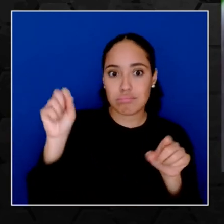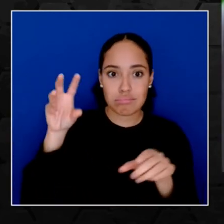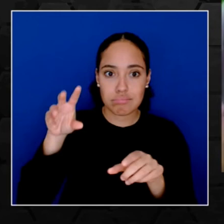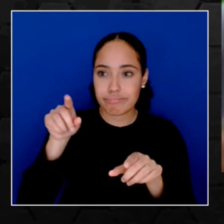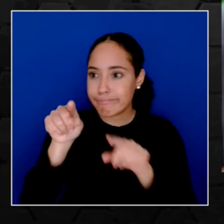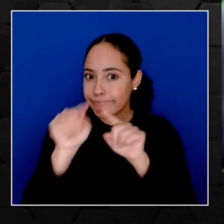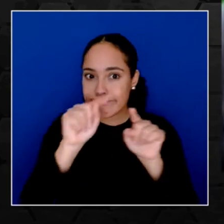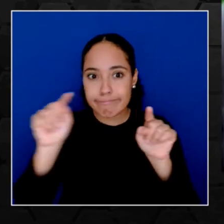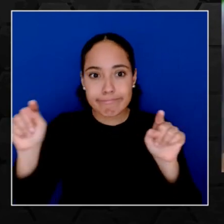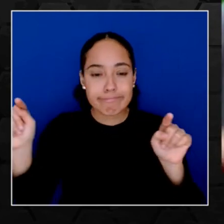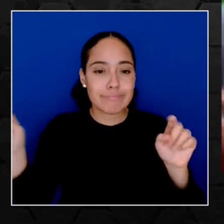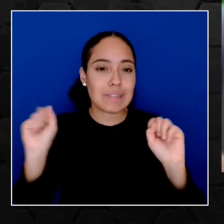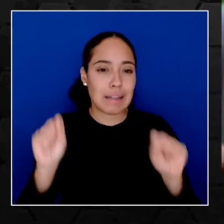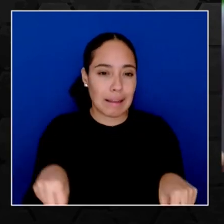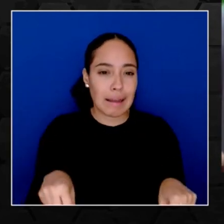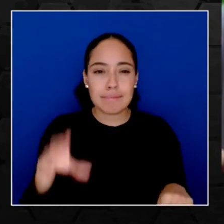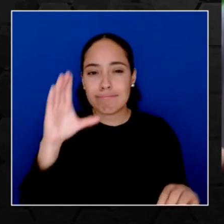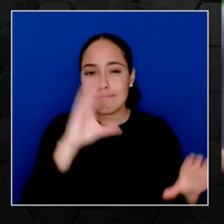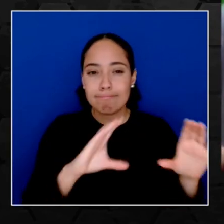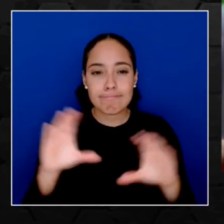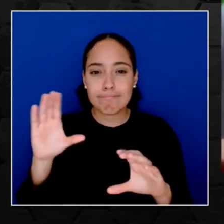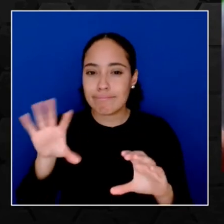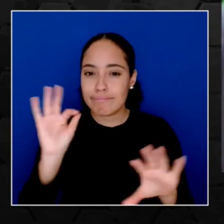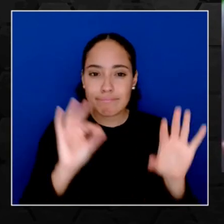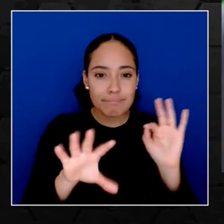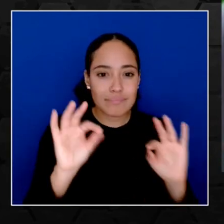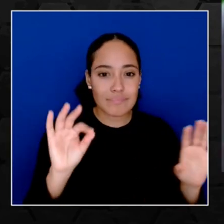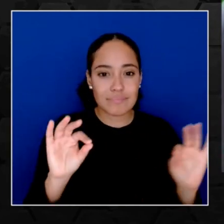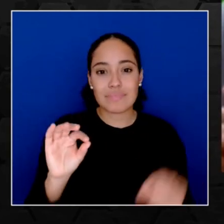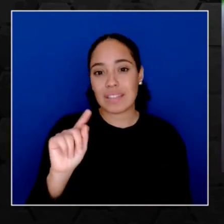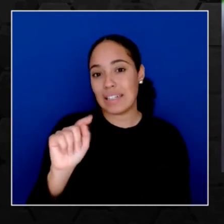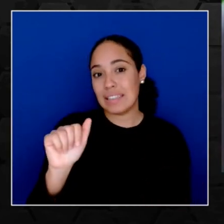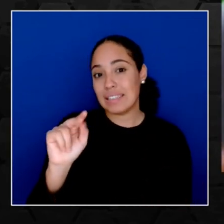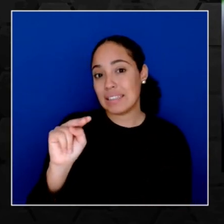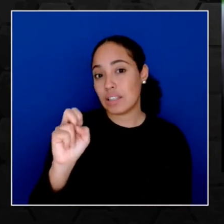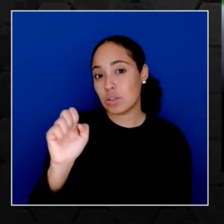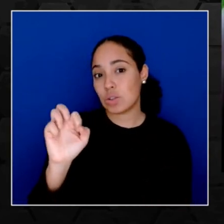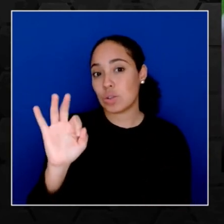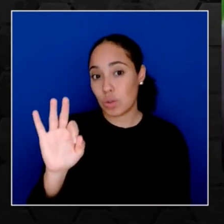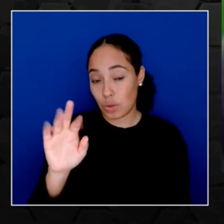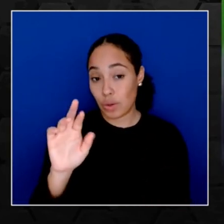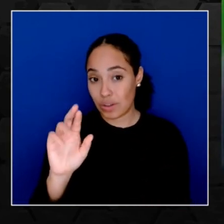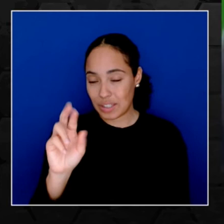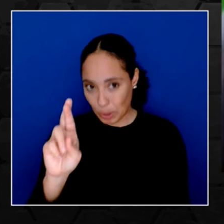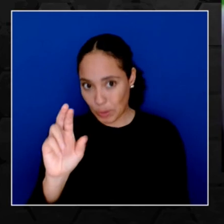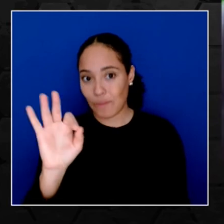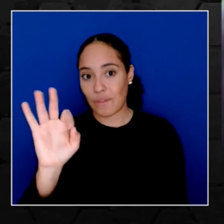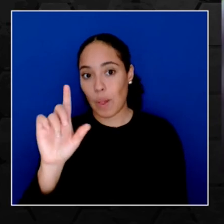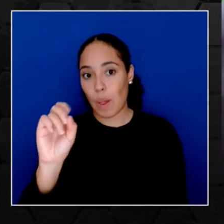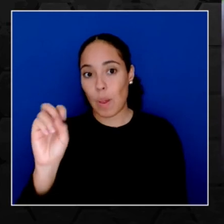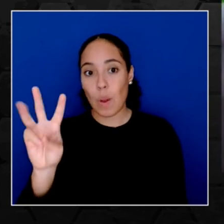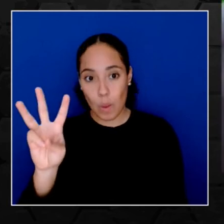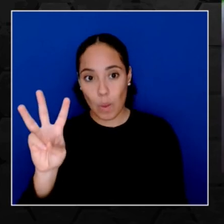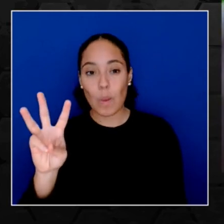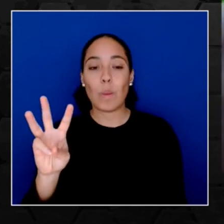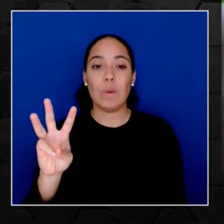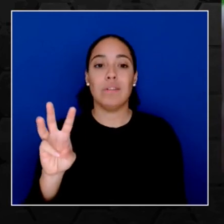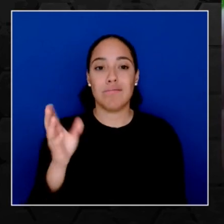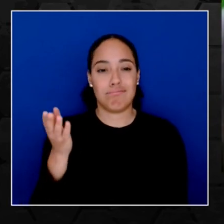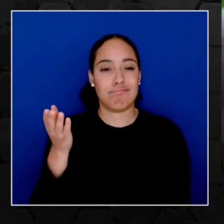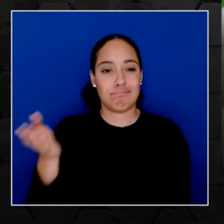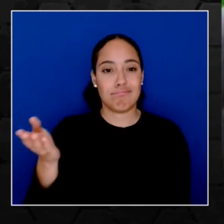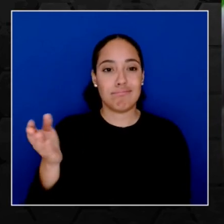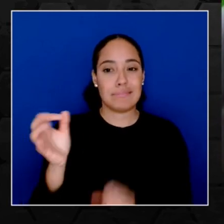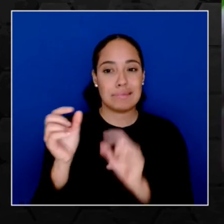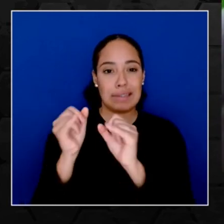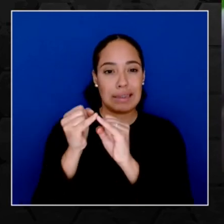the NPM packages, search NPM package of TensorFlow.js or TensorFlow.js, and you can easily got it. Yeah. That's perfect, right? That solves